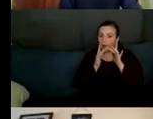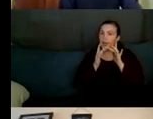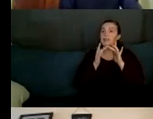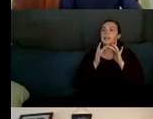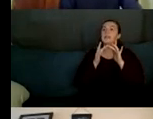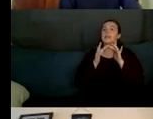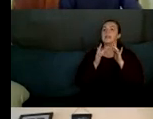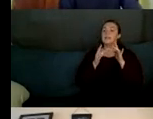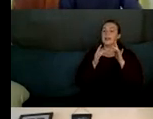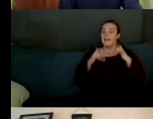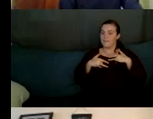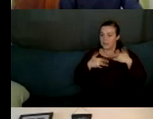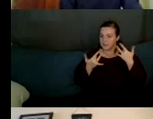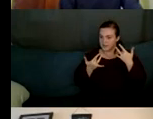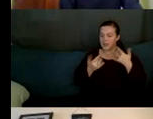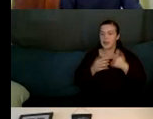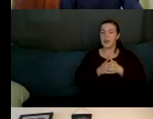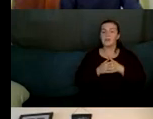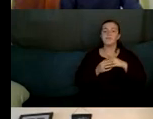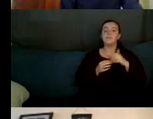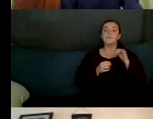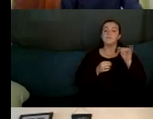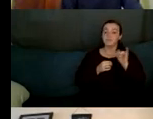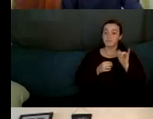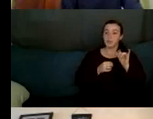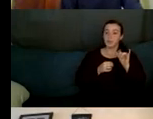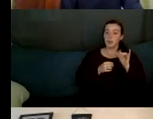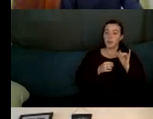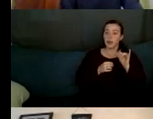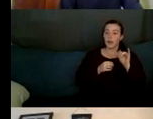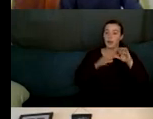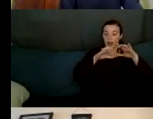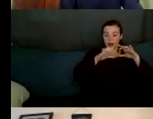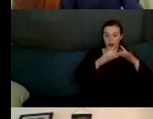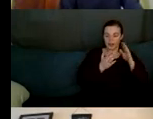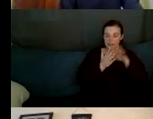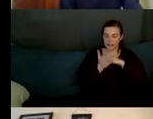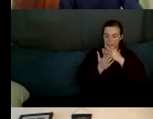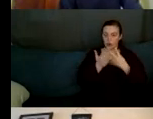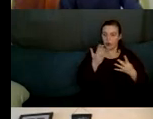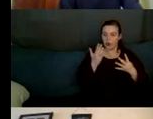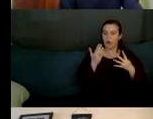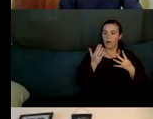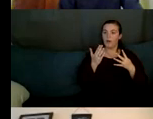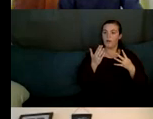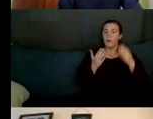di Fiesole. And I was also the class scheduler for a Known World